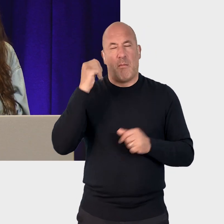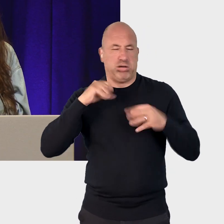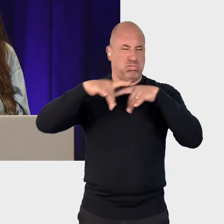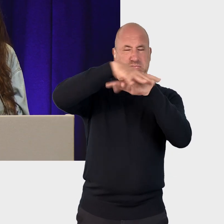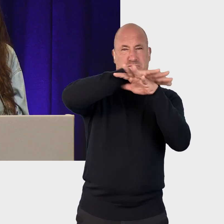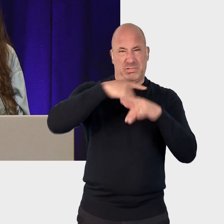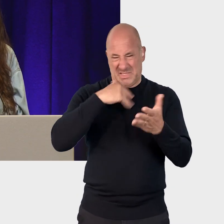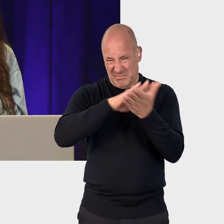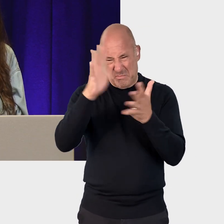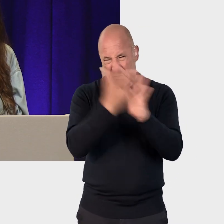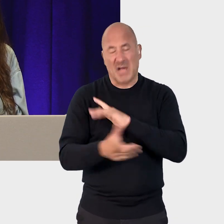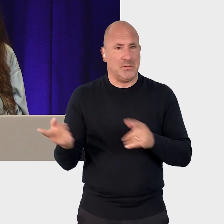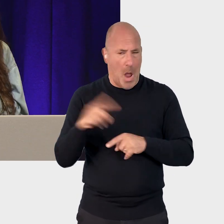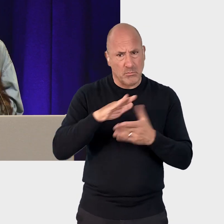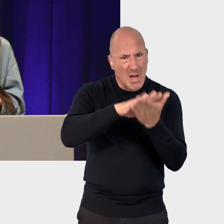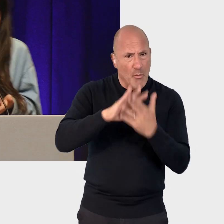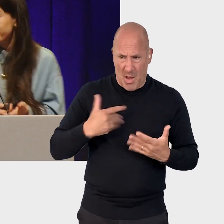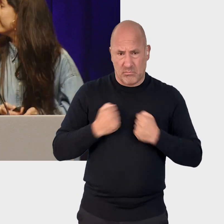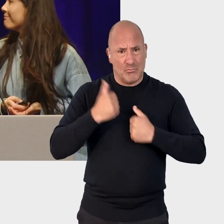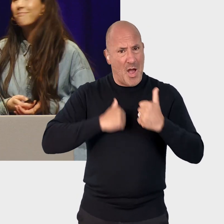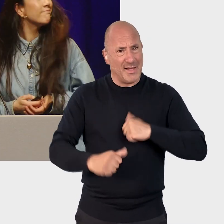morning after the riots last summer.